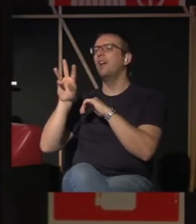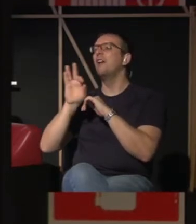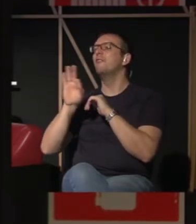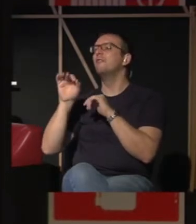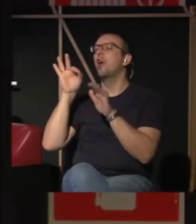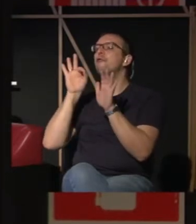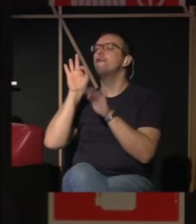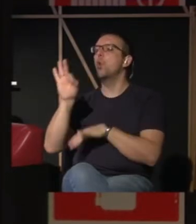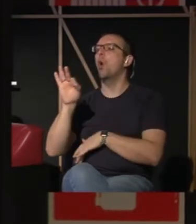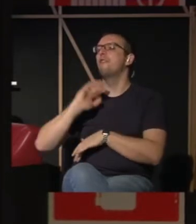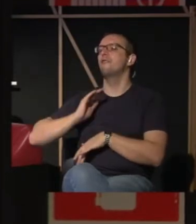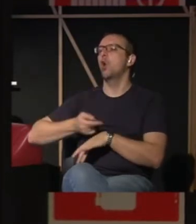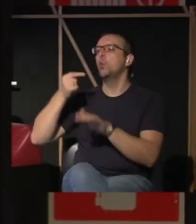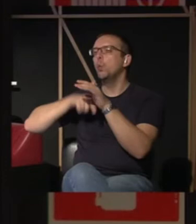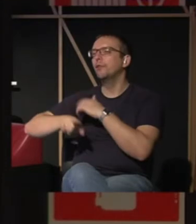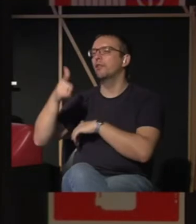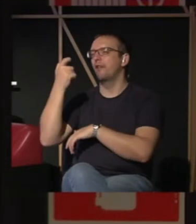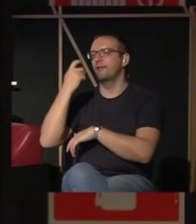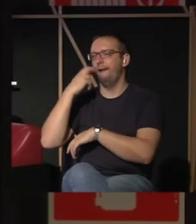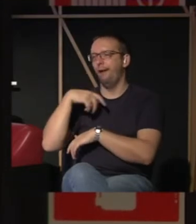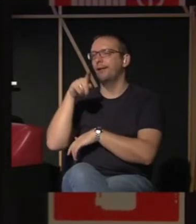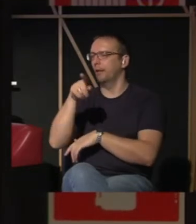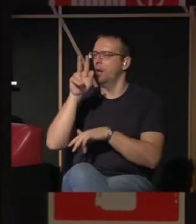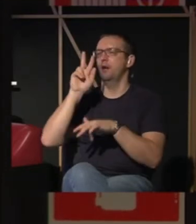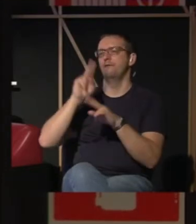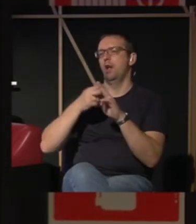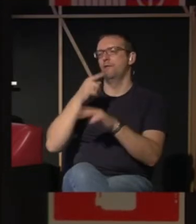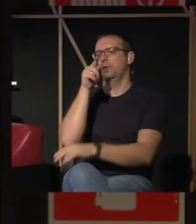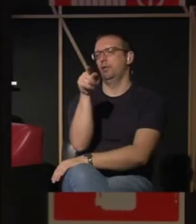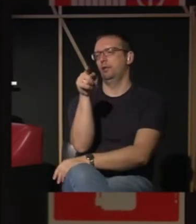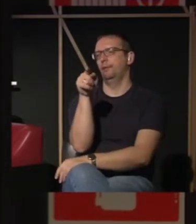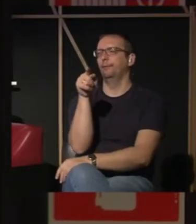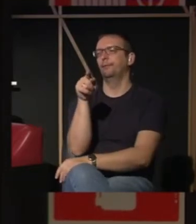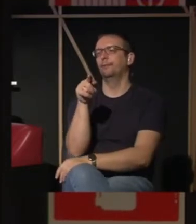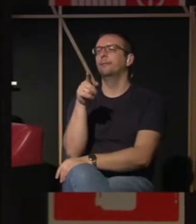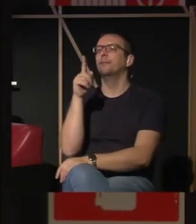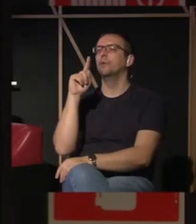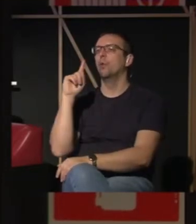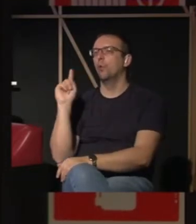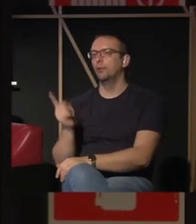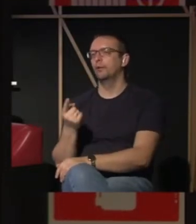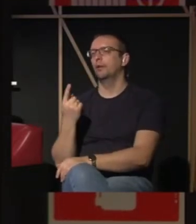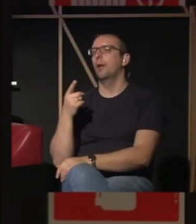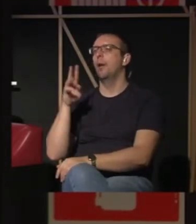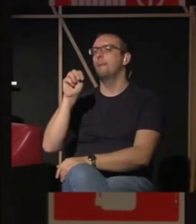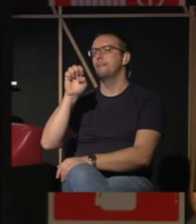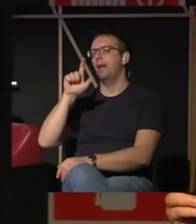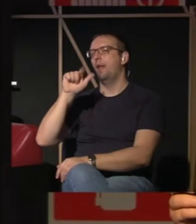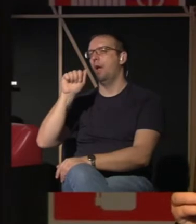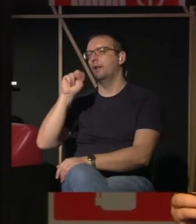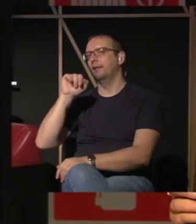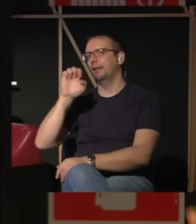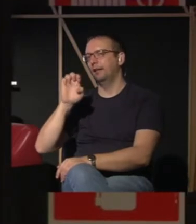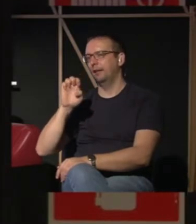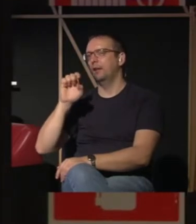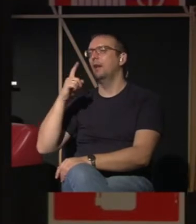Cup next year. We also have Melanie that Joyce pointed out to, and also looking really more